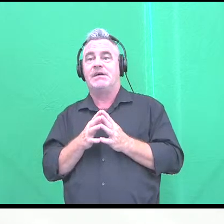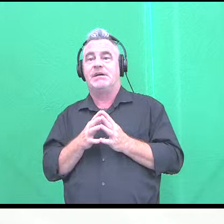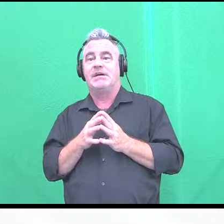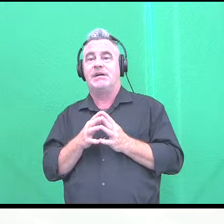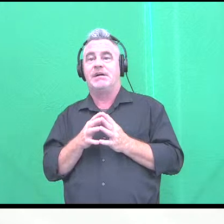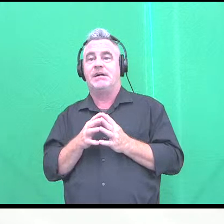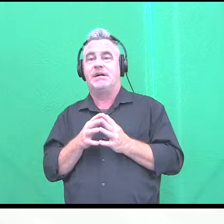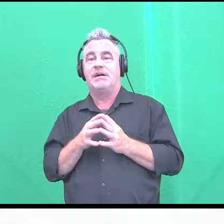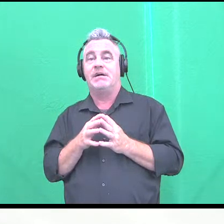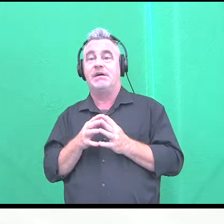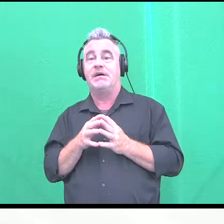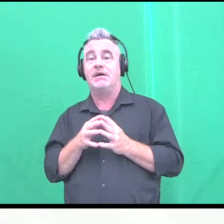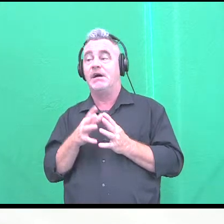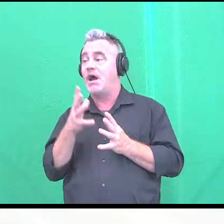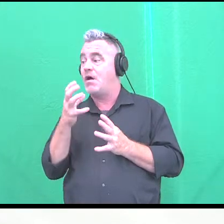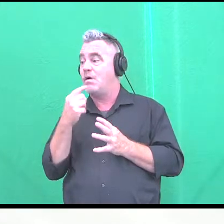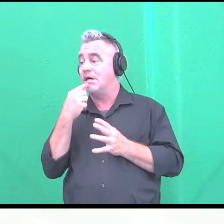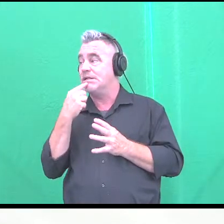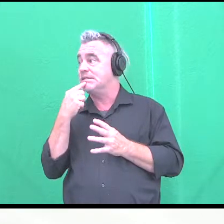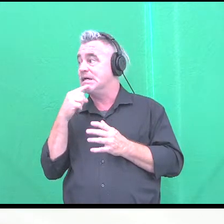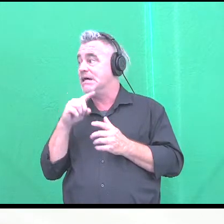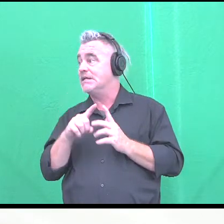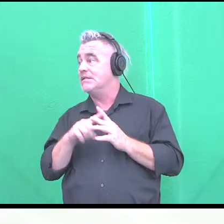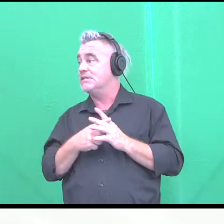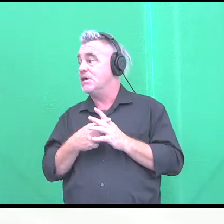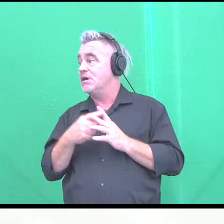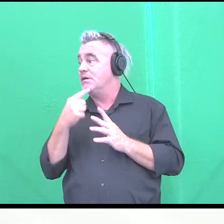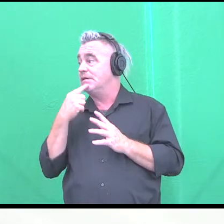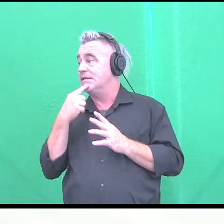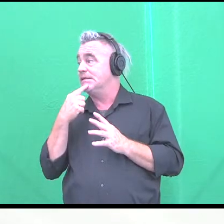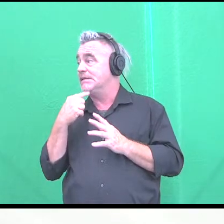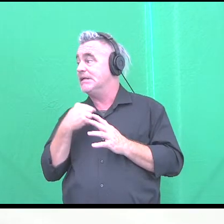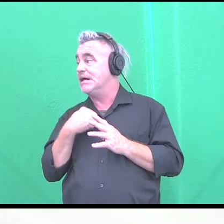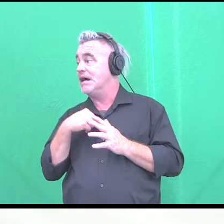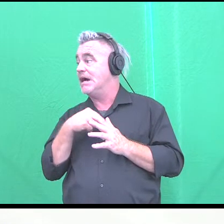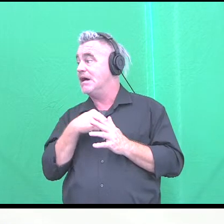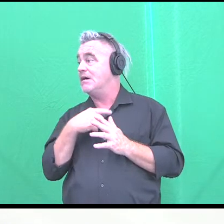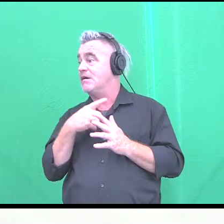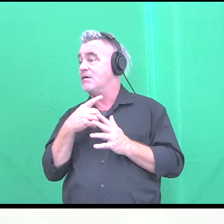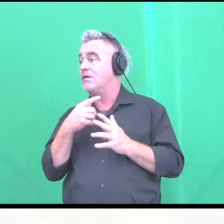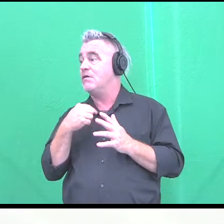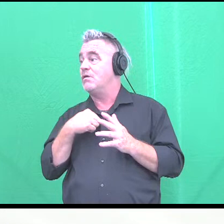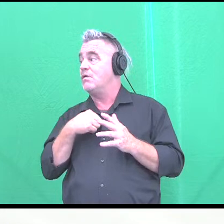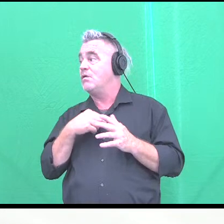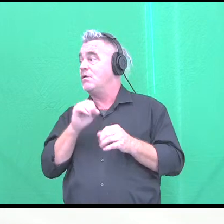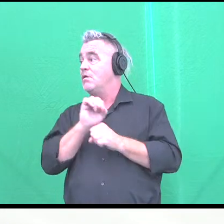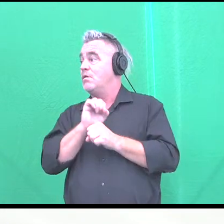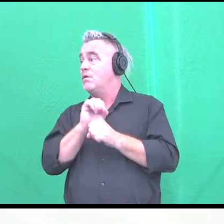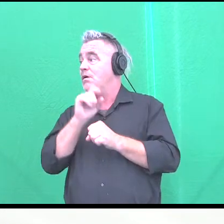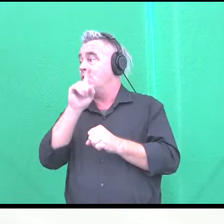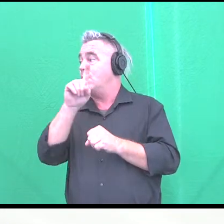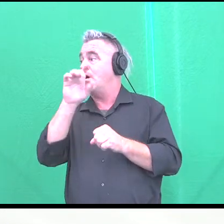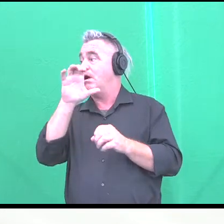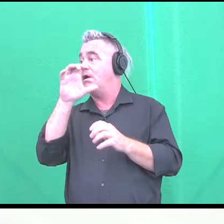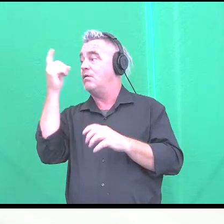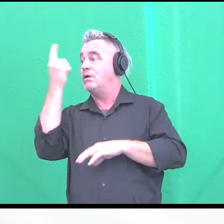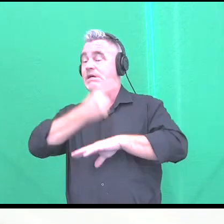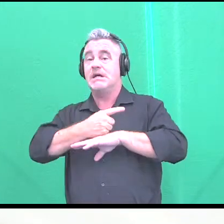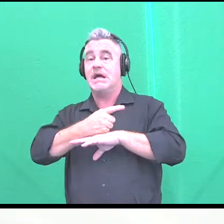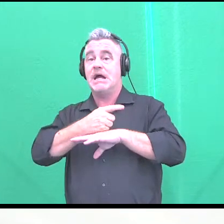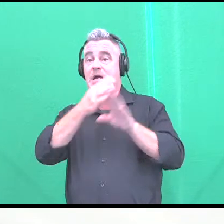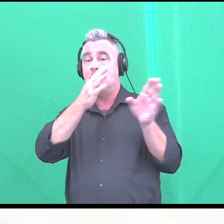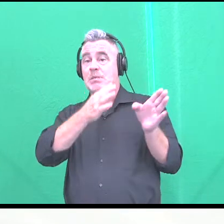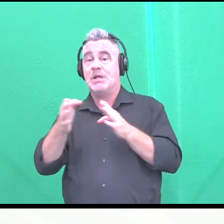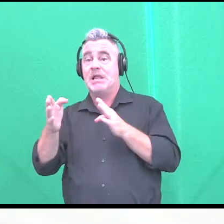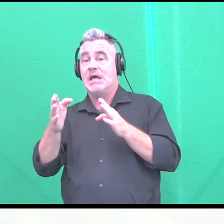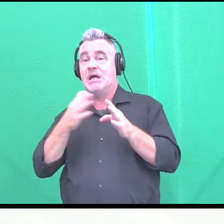community. I want to first just start by saying that I've been working on the 100-day plan of my first 100 days